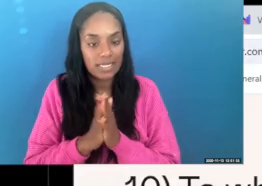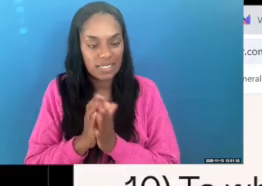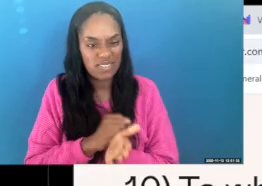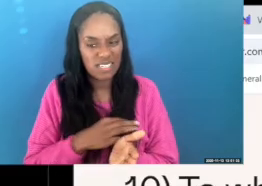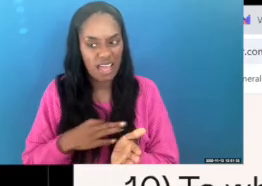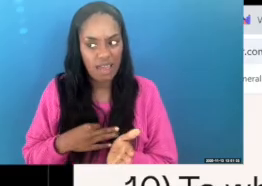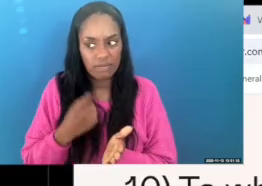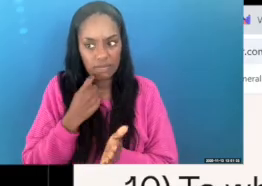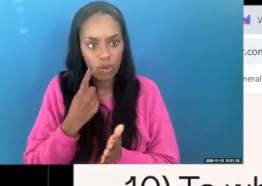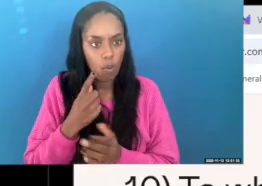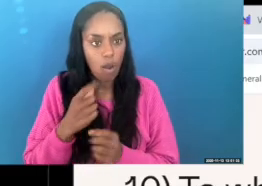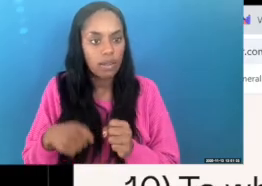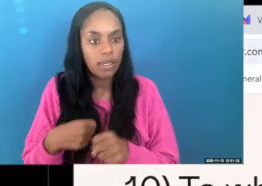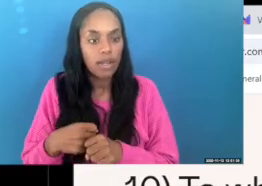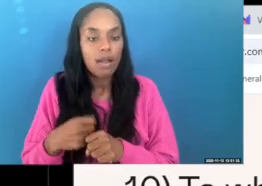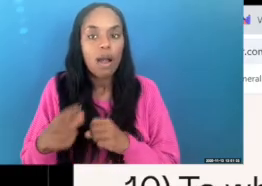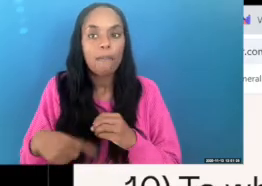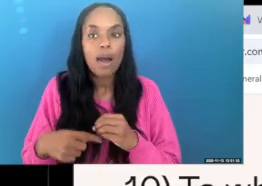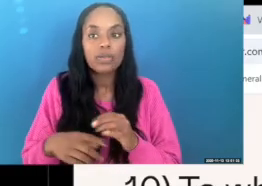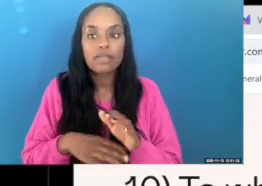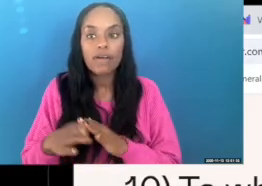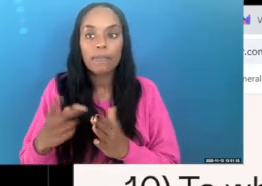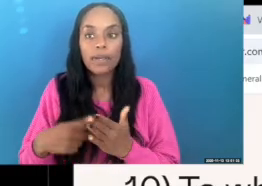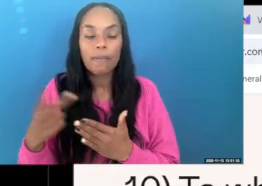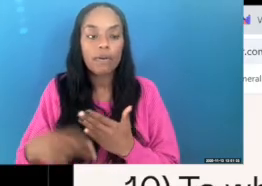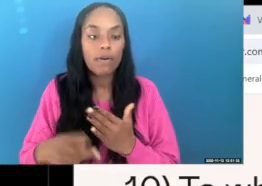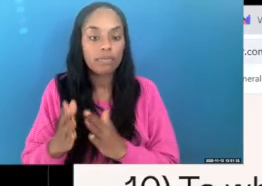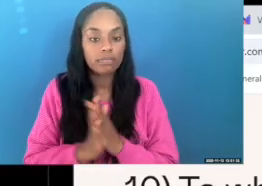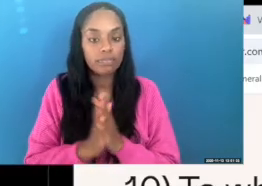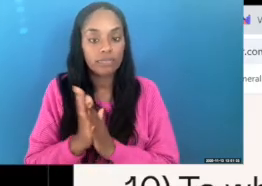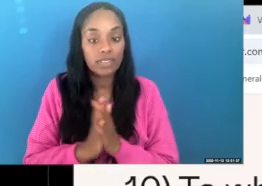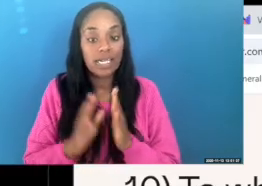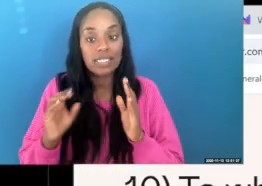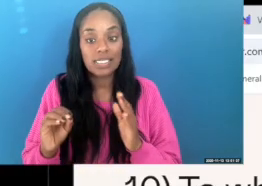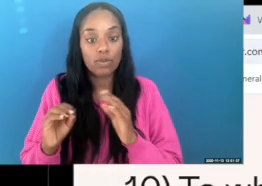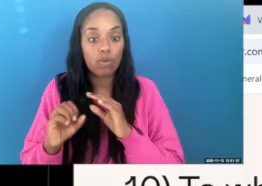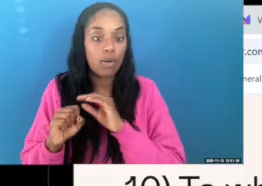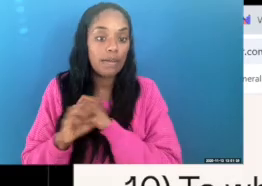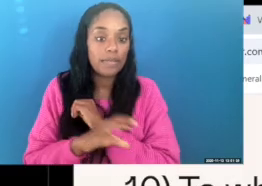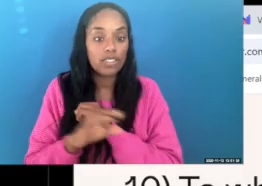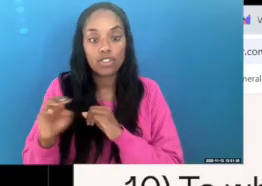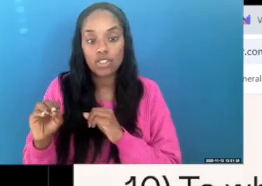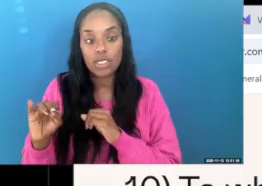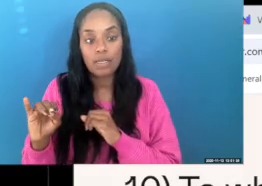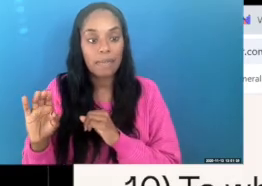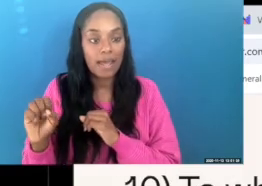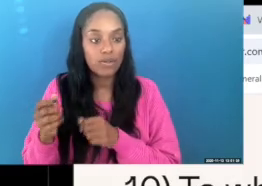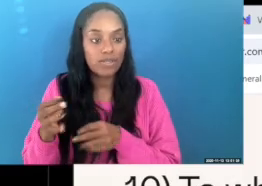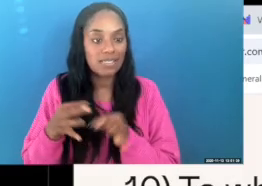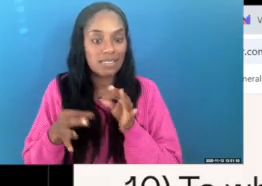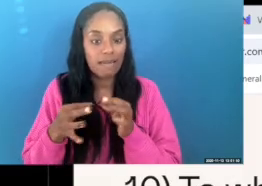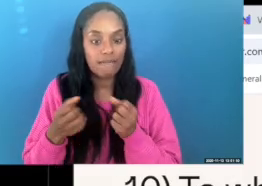along and help even further. And we have talked to the incentive staff for the past